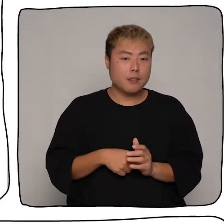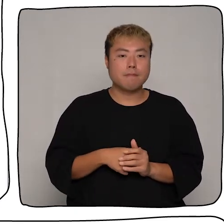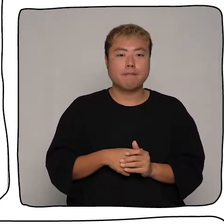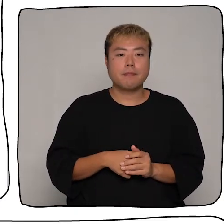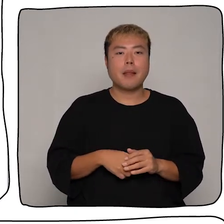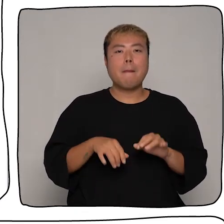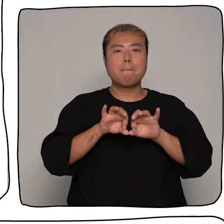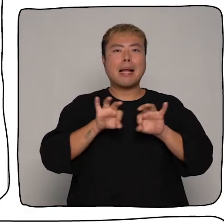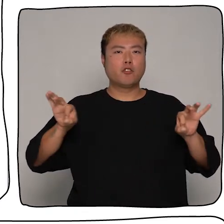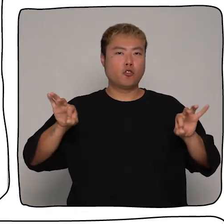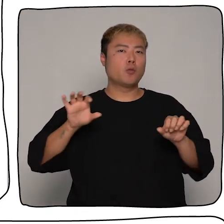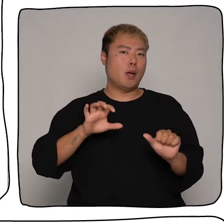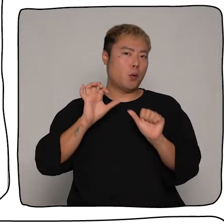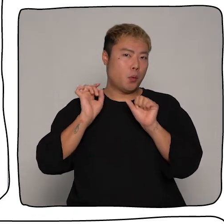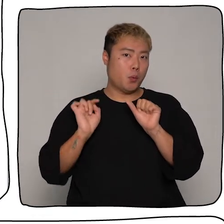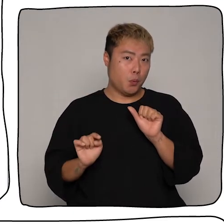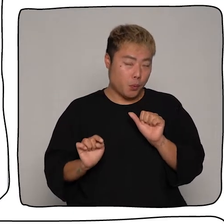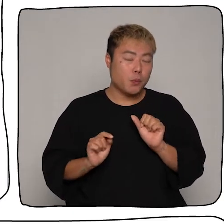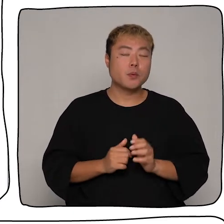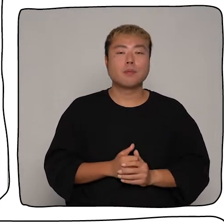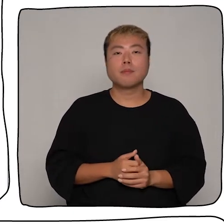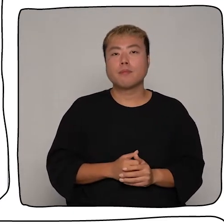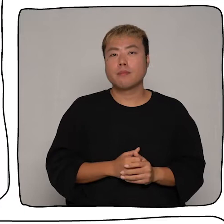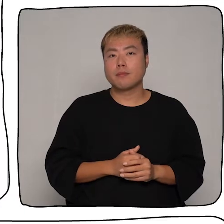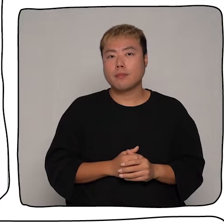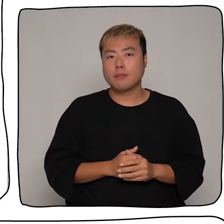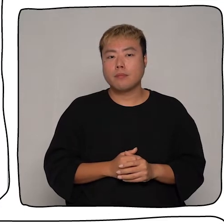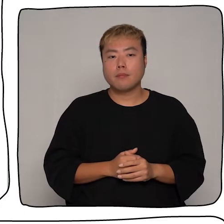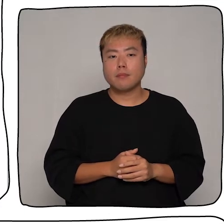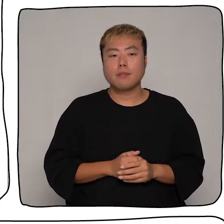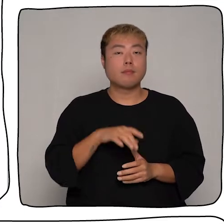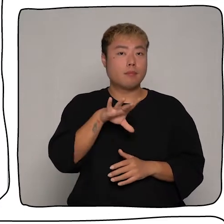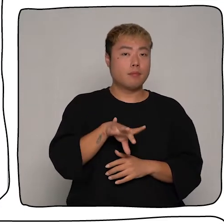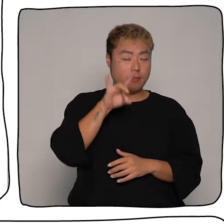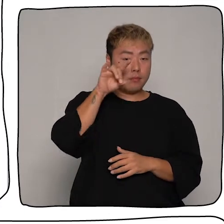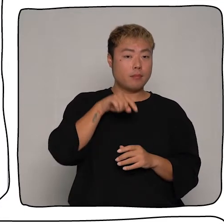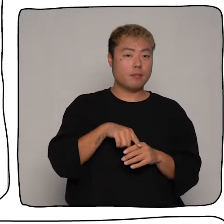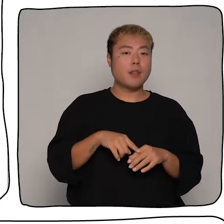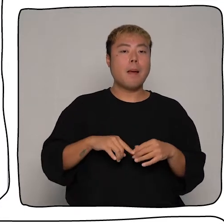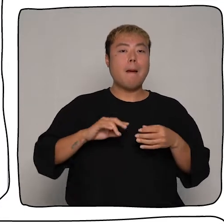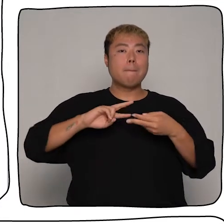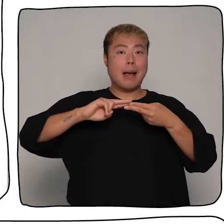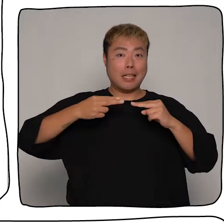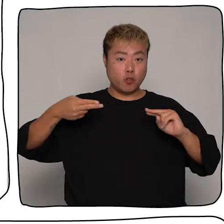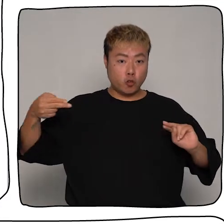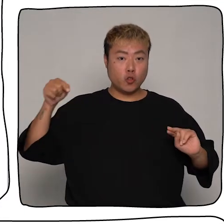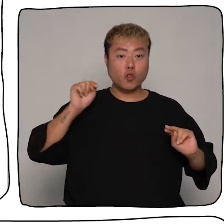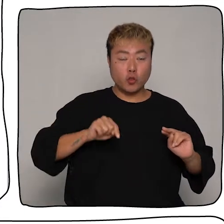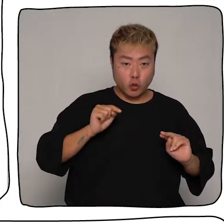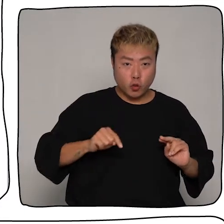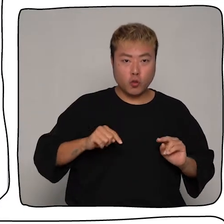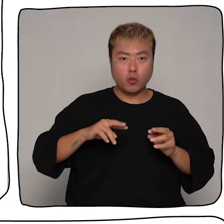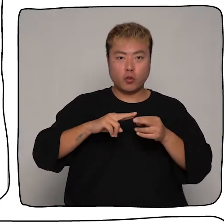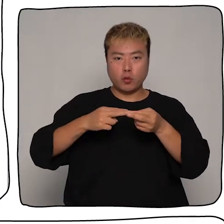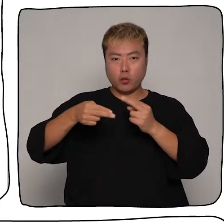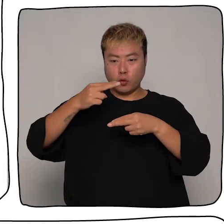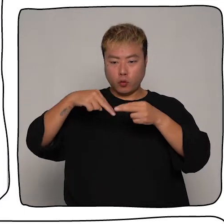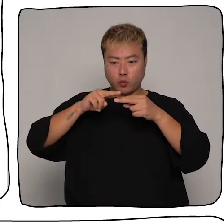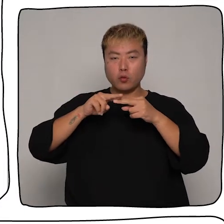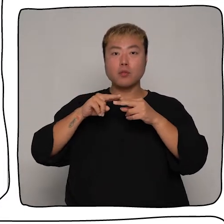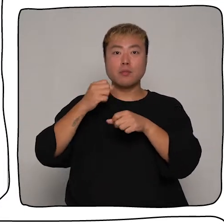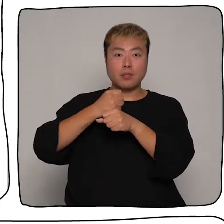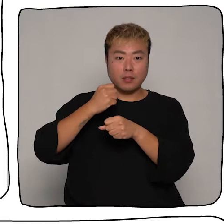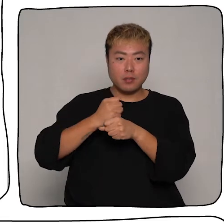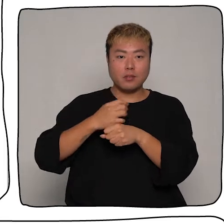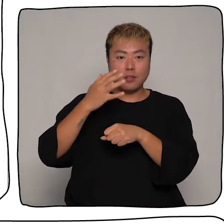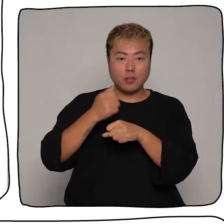they use a rope like this. First, you have to loop a rope, and the brand